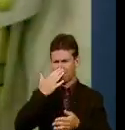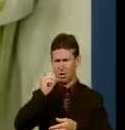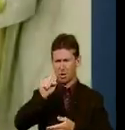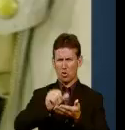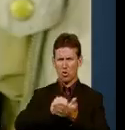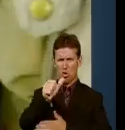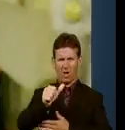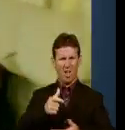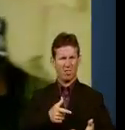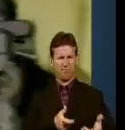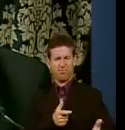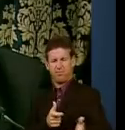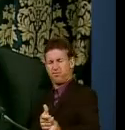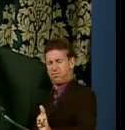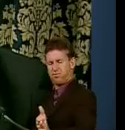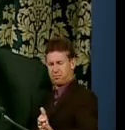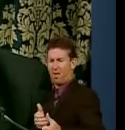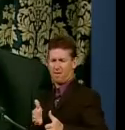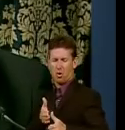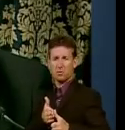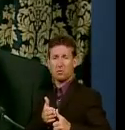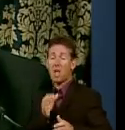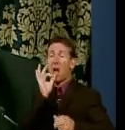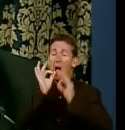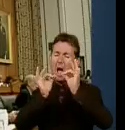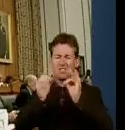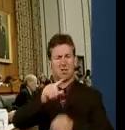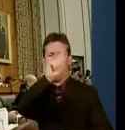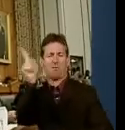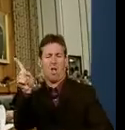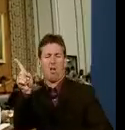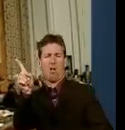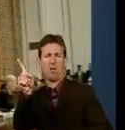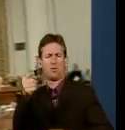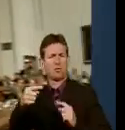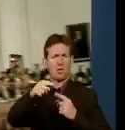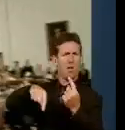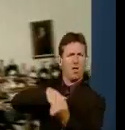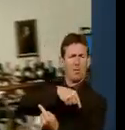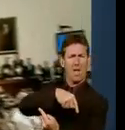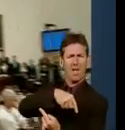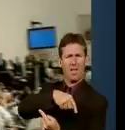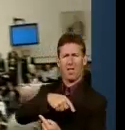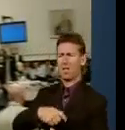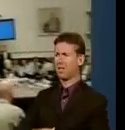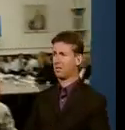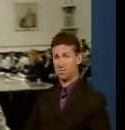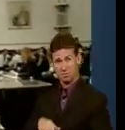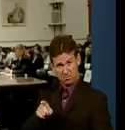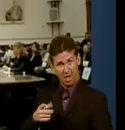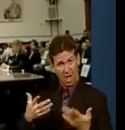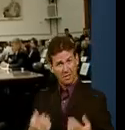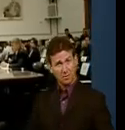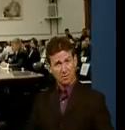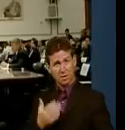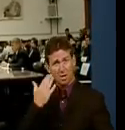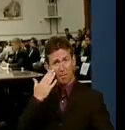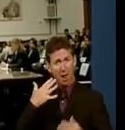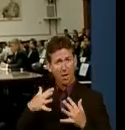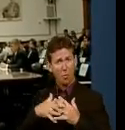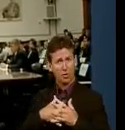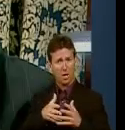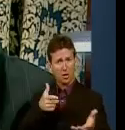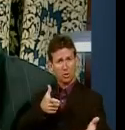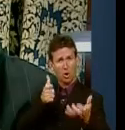and sometimes kill, and then ask the questions. You do admit that Blackwater personnel have shot